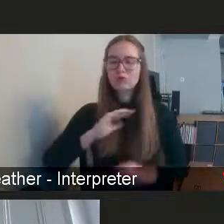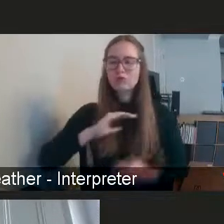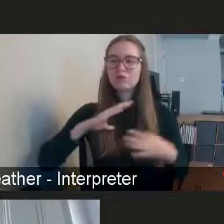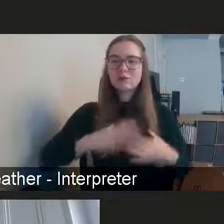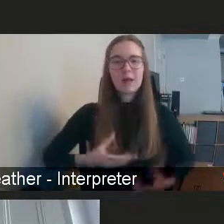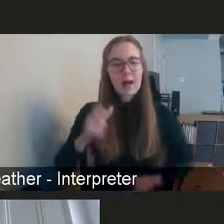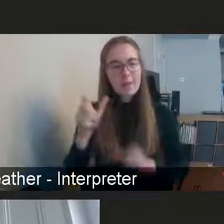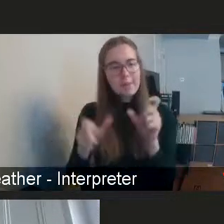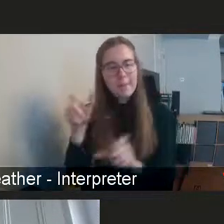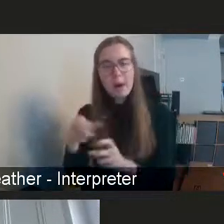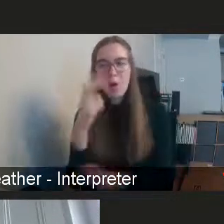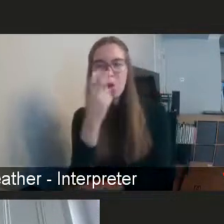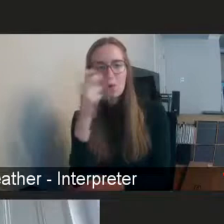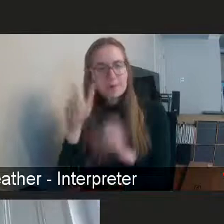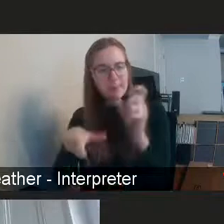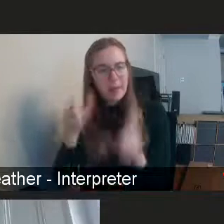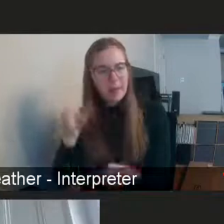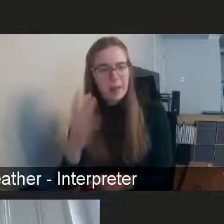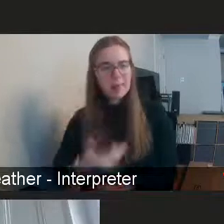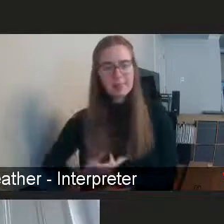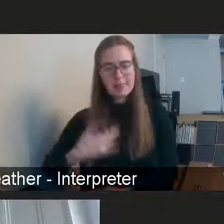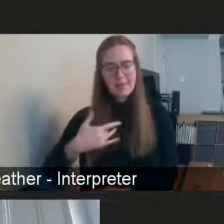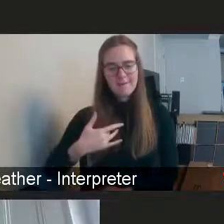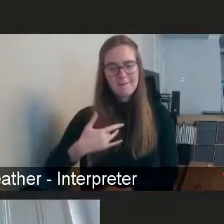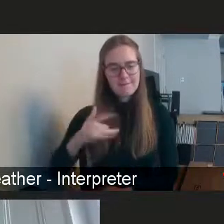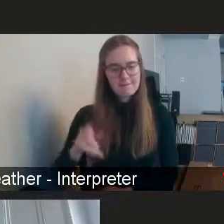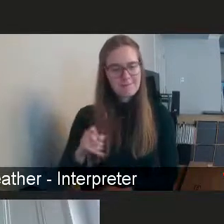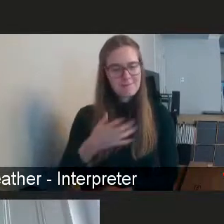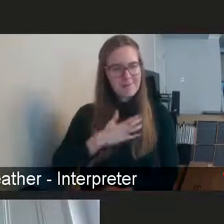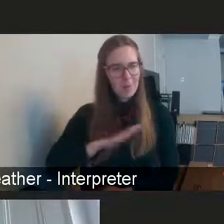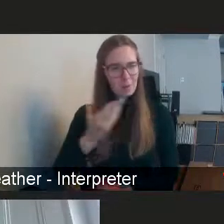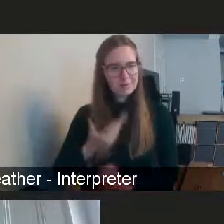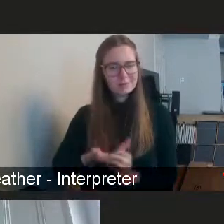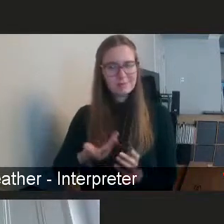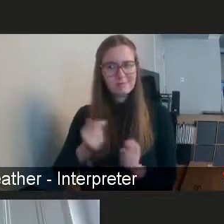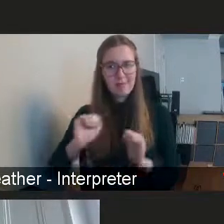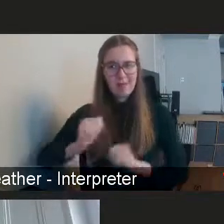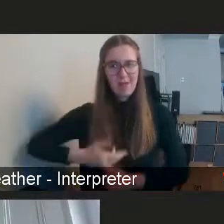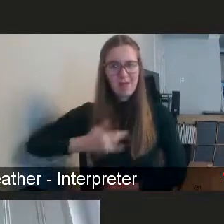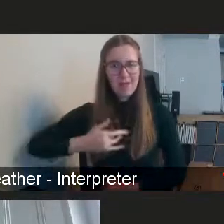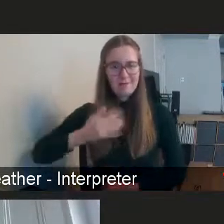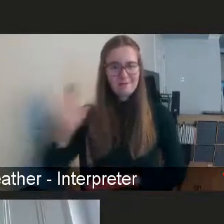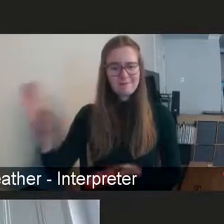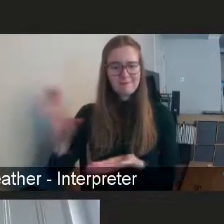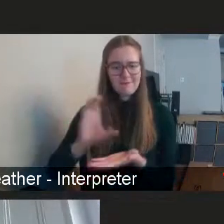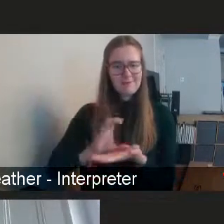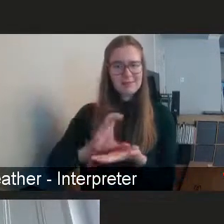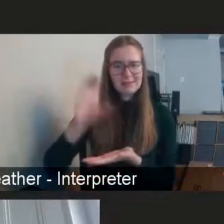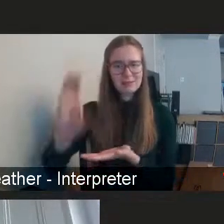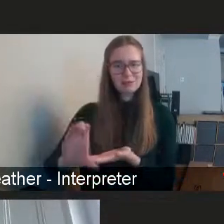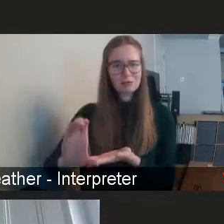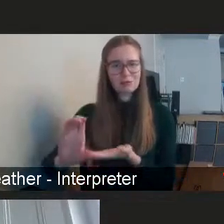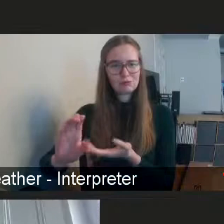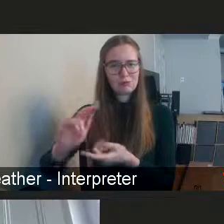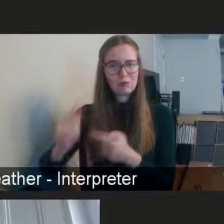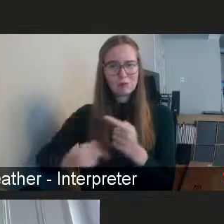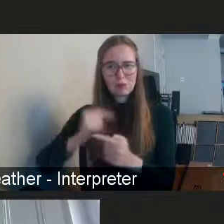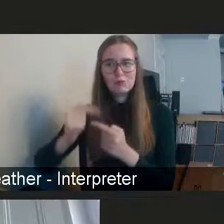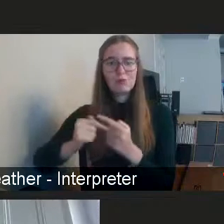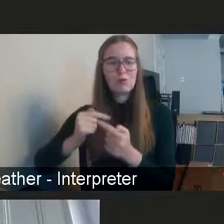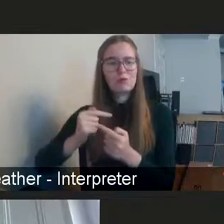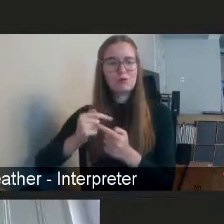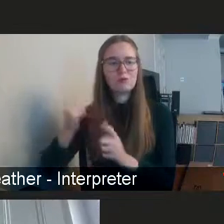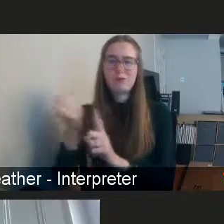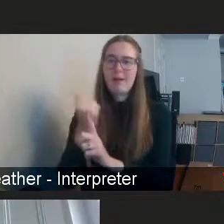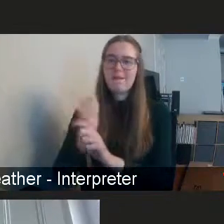who are living, would they really want to, at this stage, invest that much into renewing their, sort of renovating